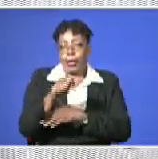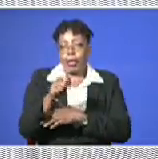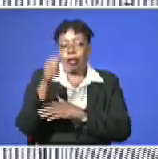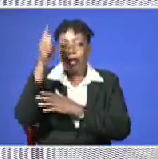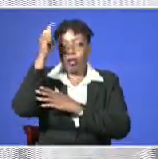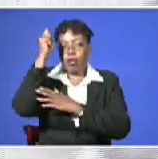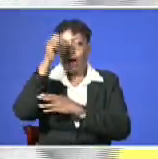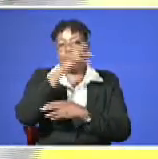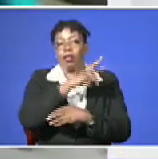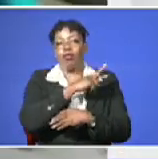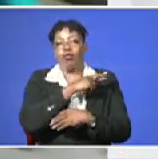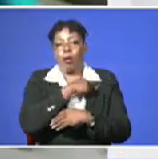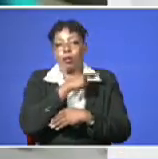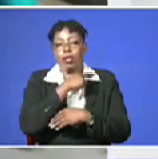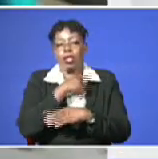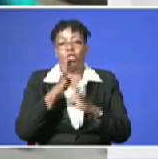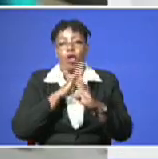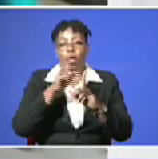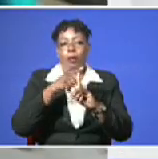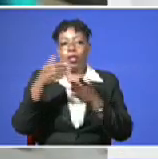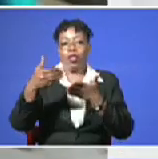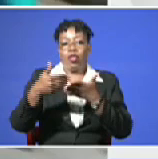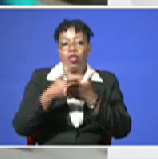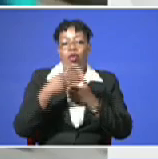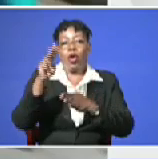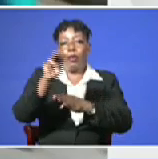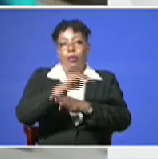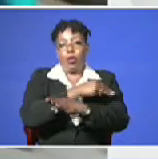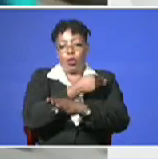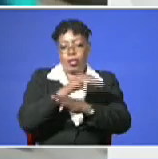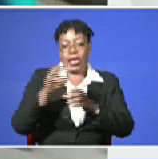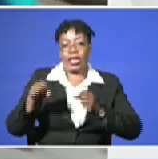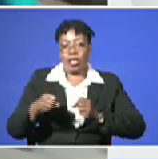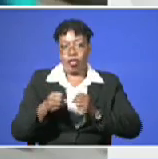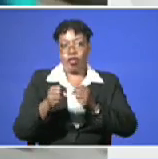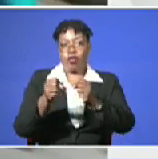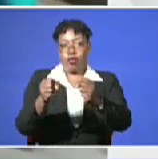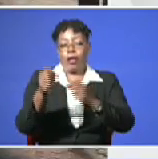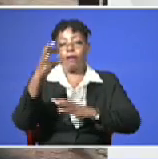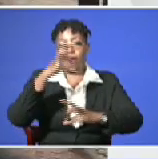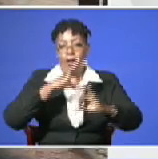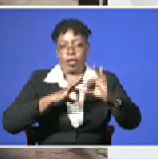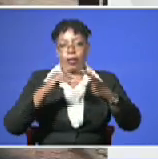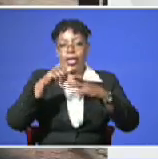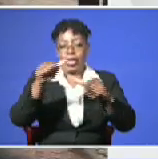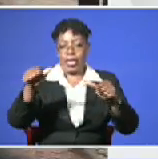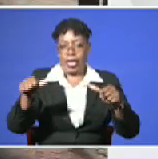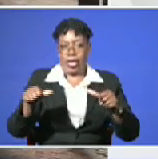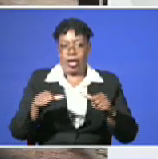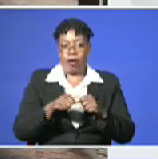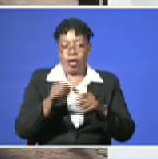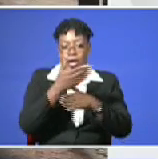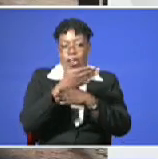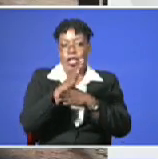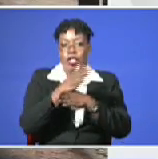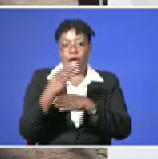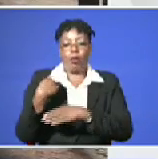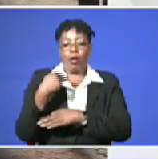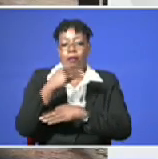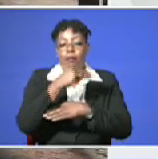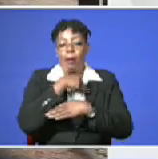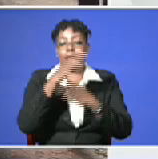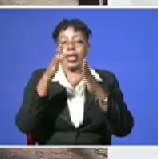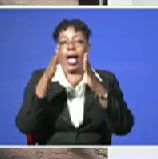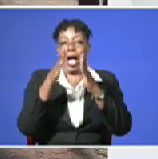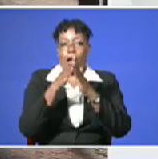Travis Robinson, is raving about the recent music and street festival held in the area. Robinson recently sharing with members in the House of